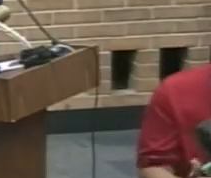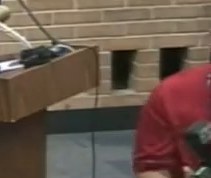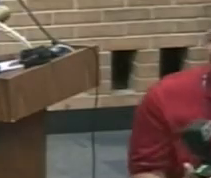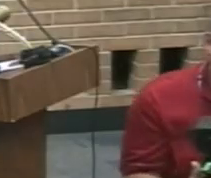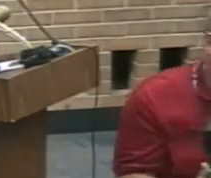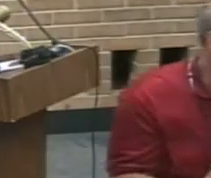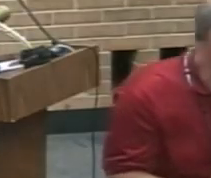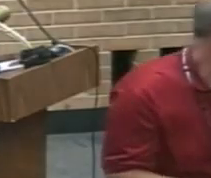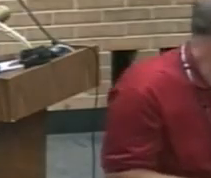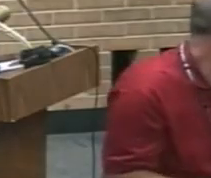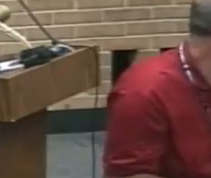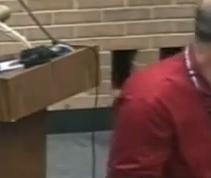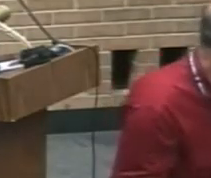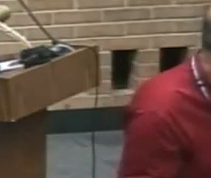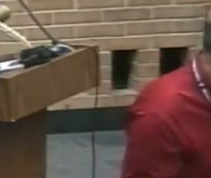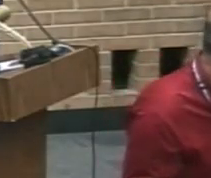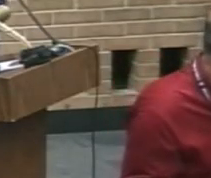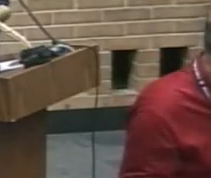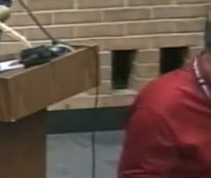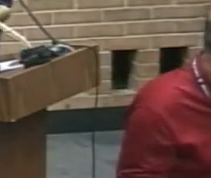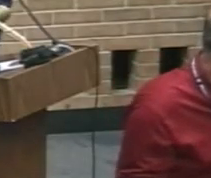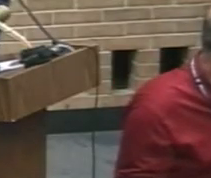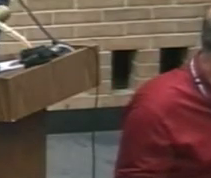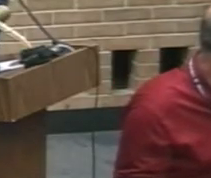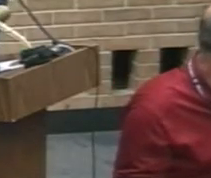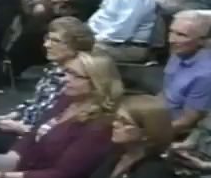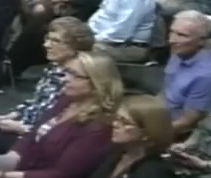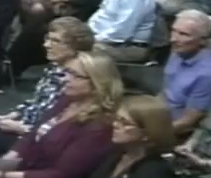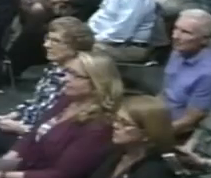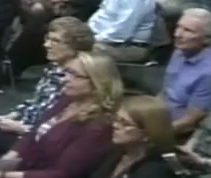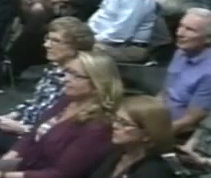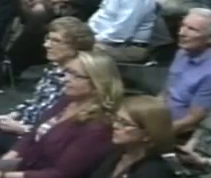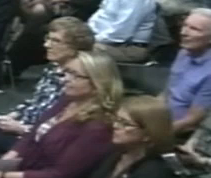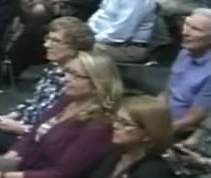Well, again, I want to welcome all of you tonight.